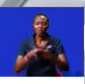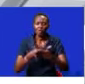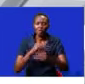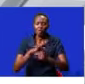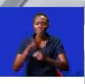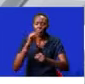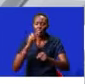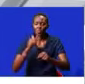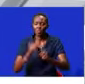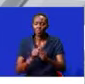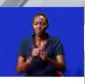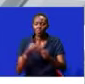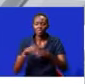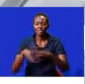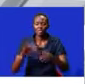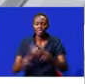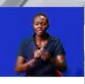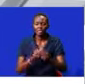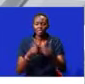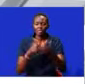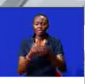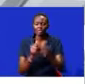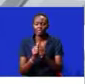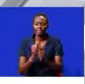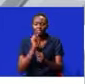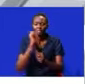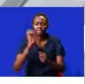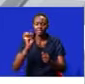ahinya to e gwenge goeko mago mantiere e Afrika ma Ugwe.